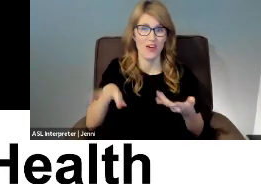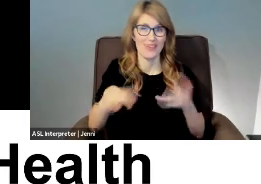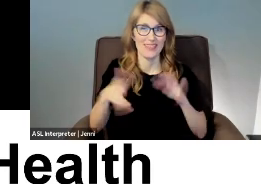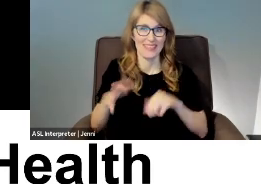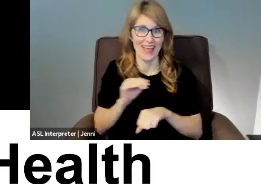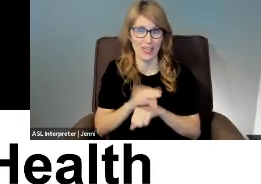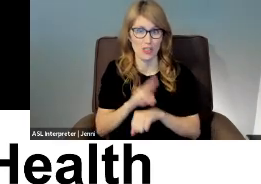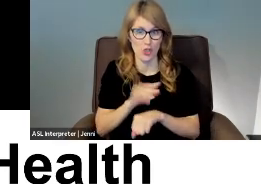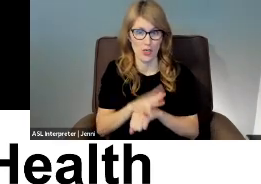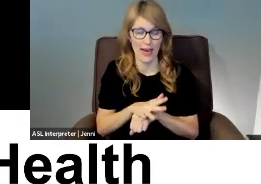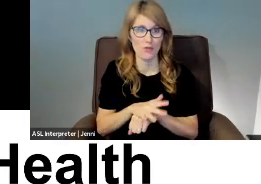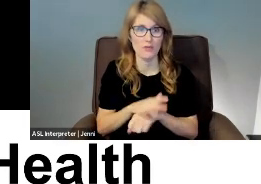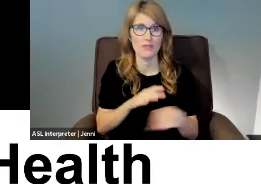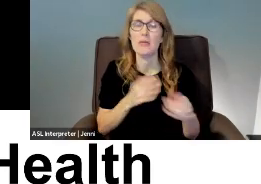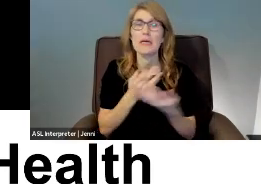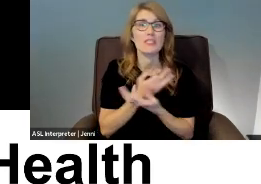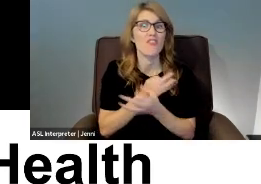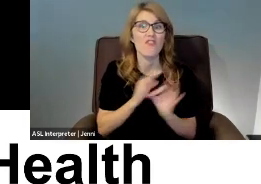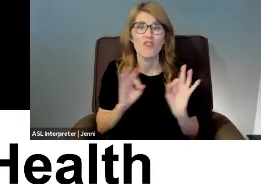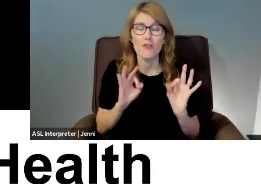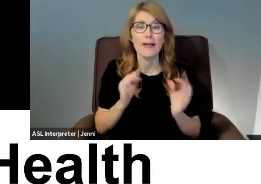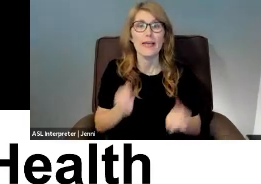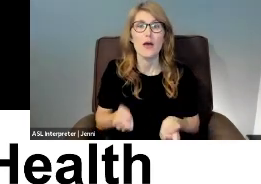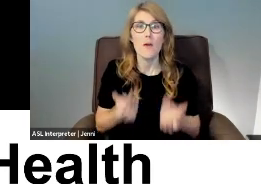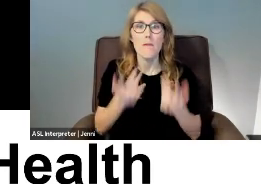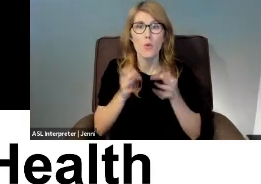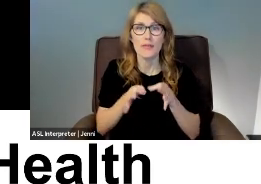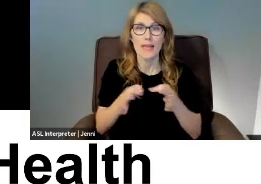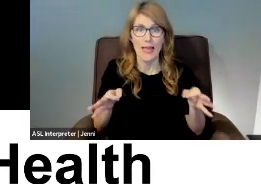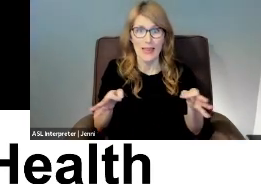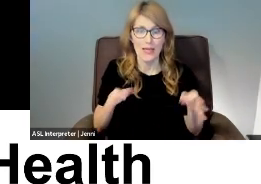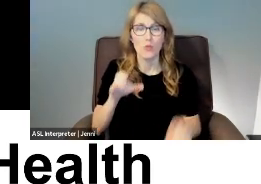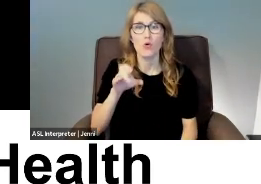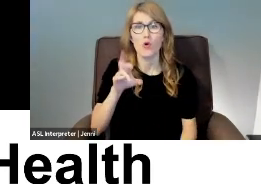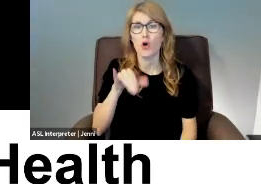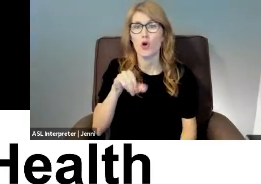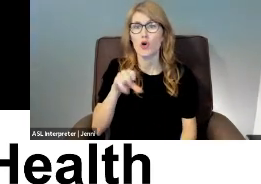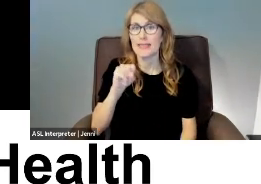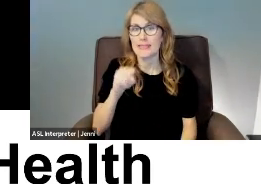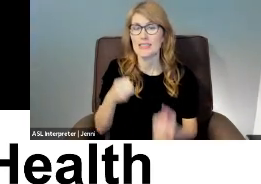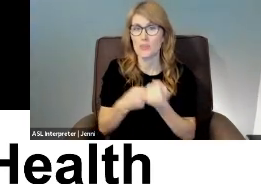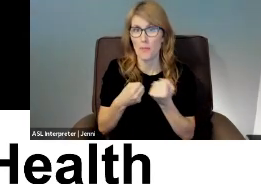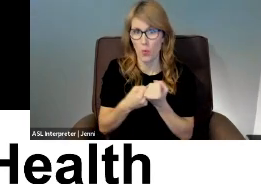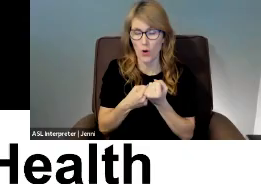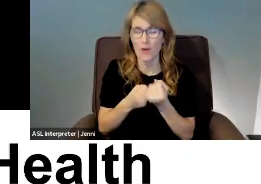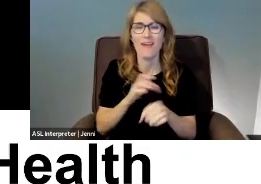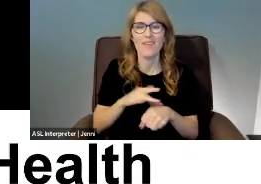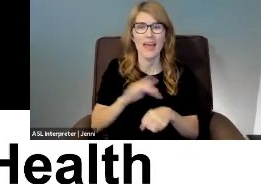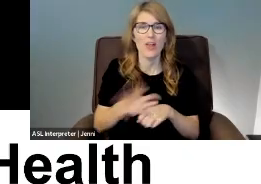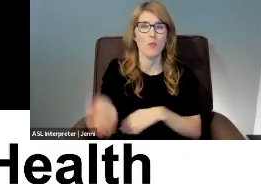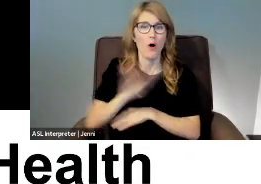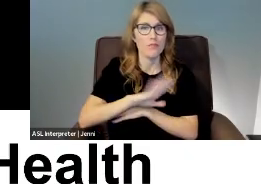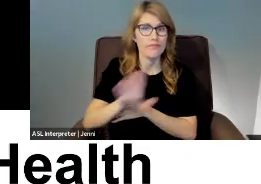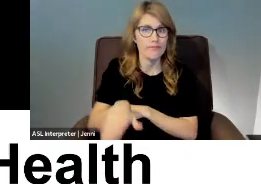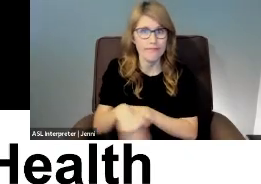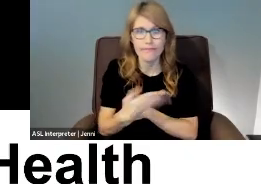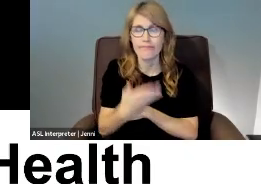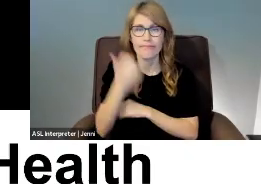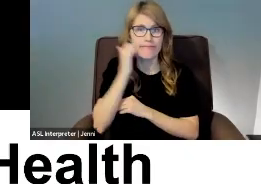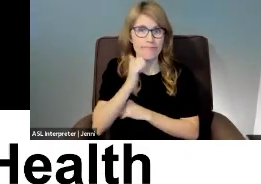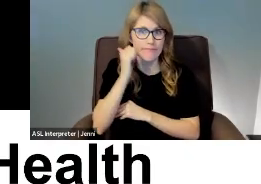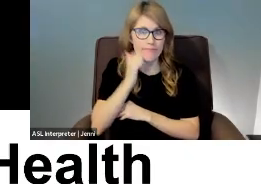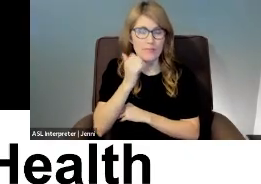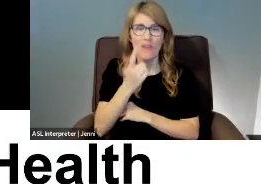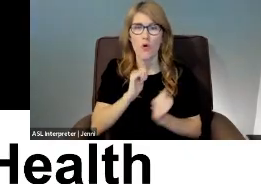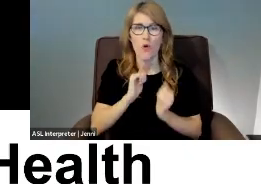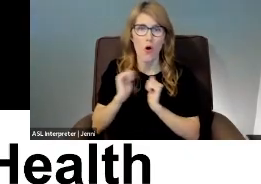is a toll-free multilingual crisis support available 24 hours a day, 7 days a week to all